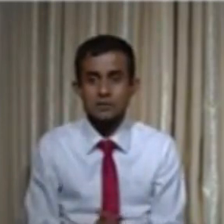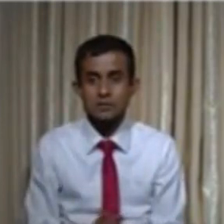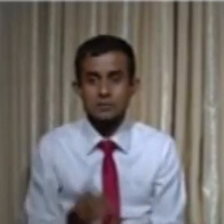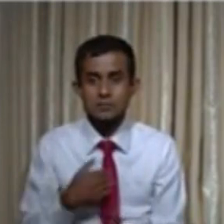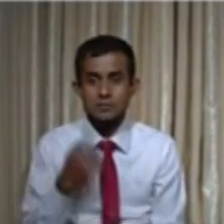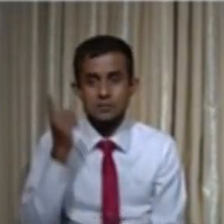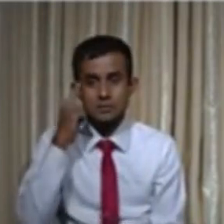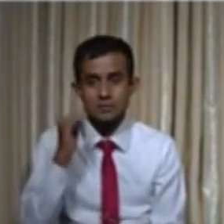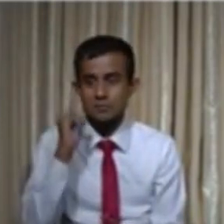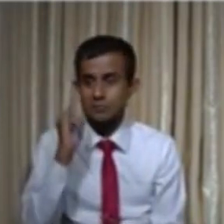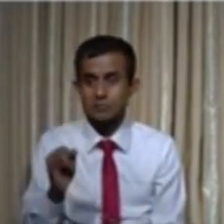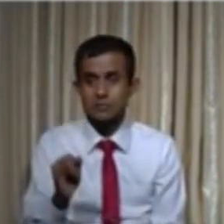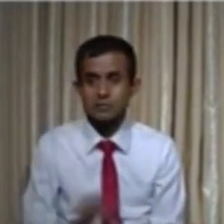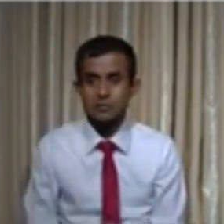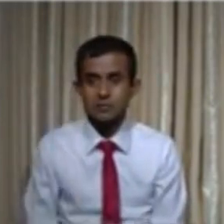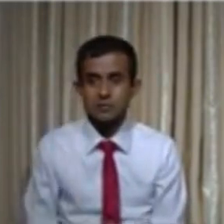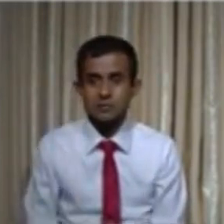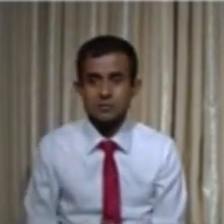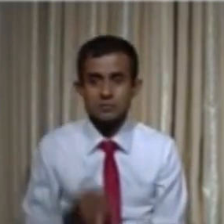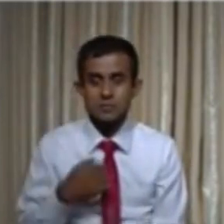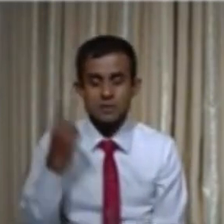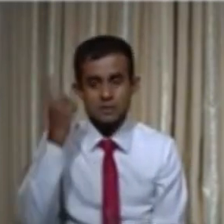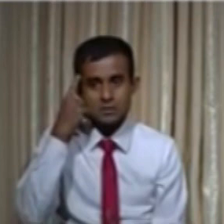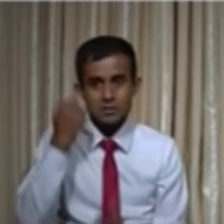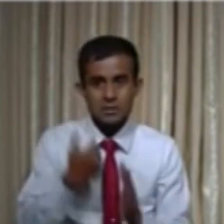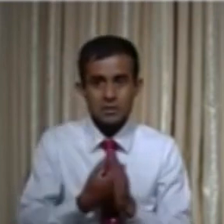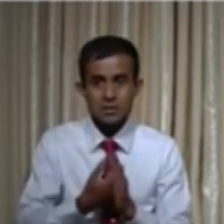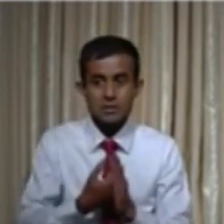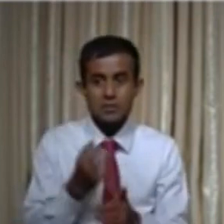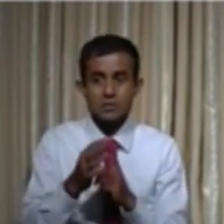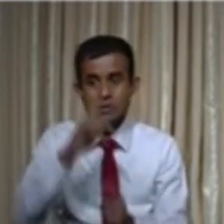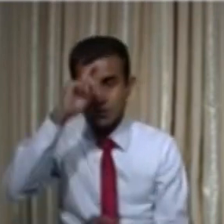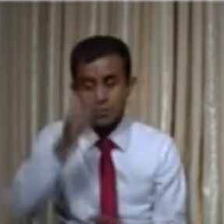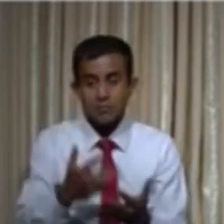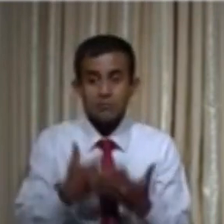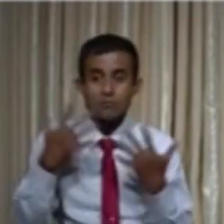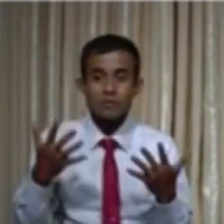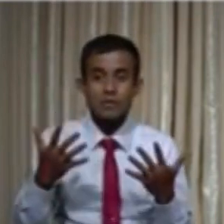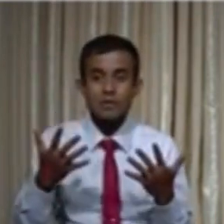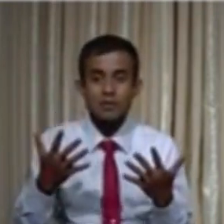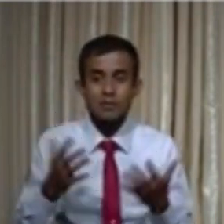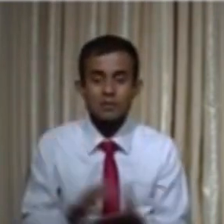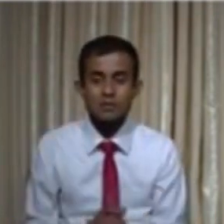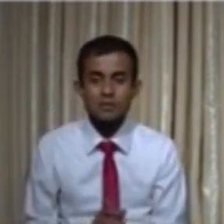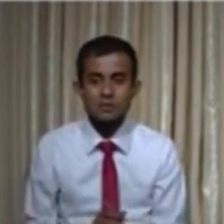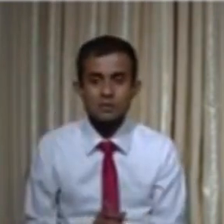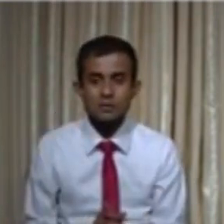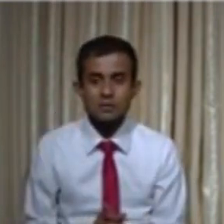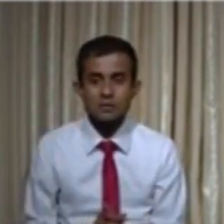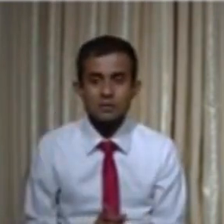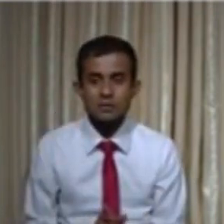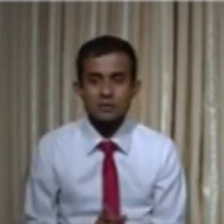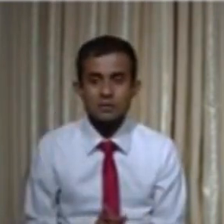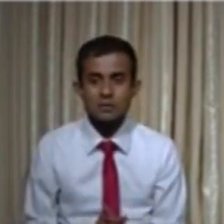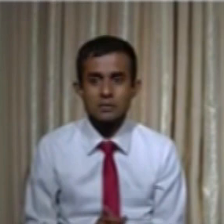Honorable Presiding Member, we are heading for a lot of trouble. Because if this is the policy Honorable that Member, you have one